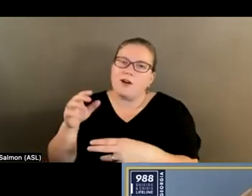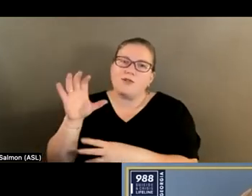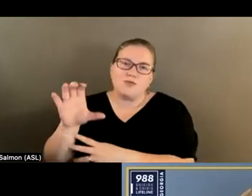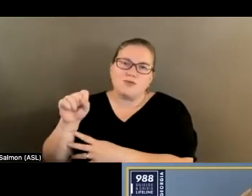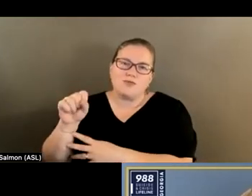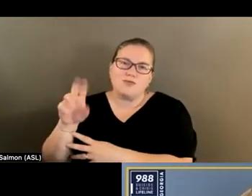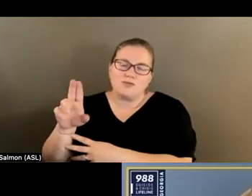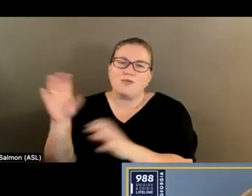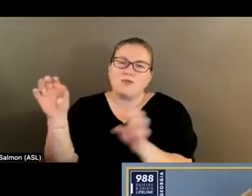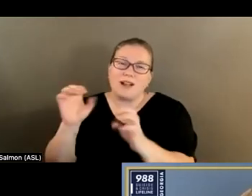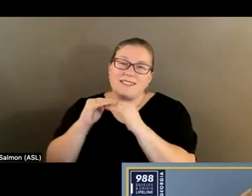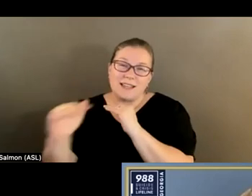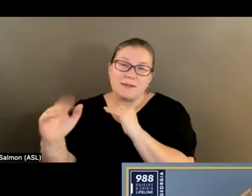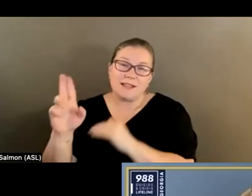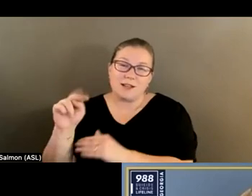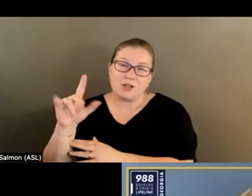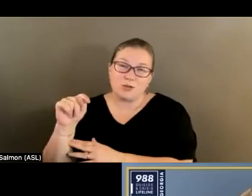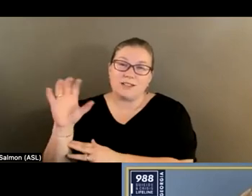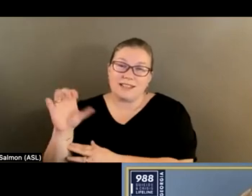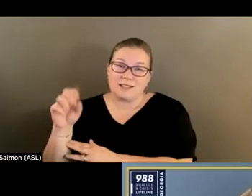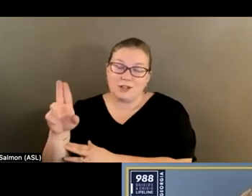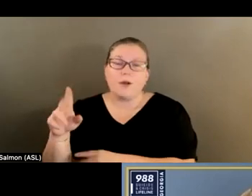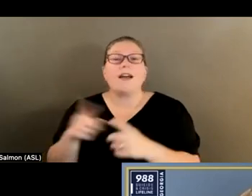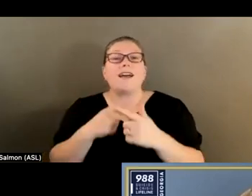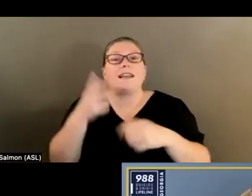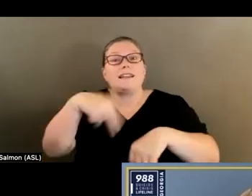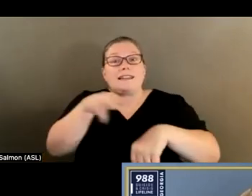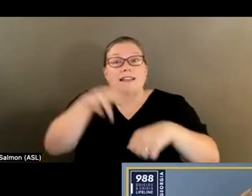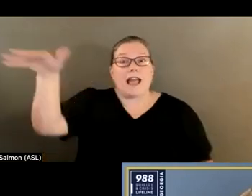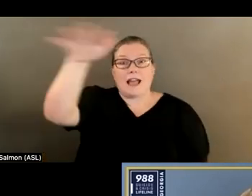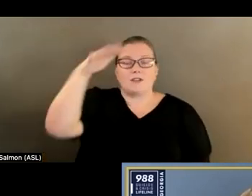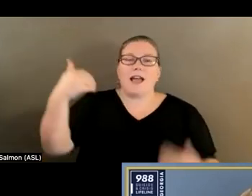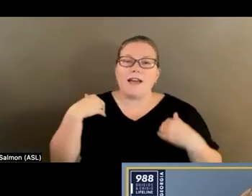stabilization units. And then nationally, there's an acronym